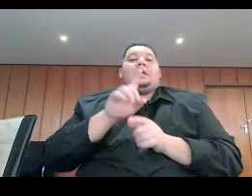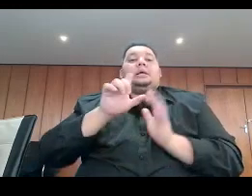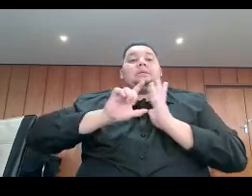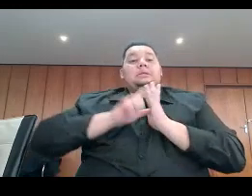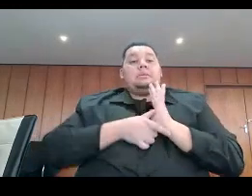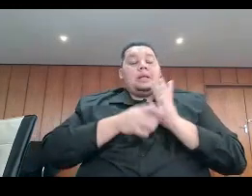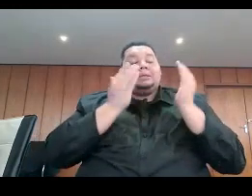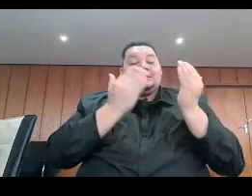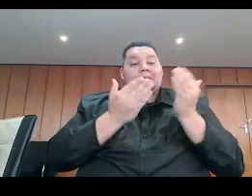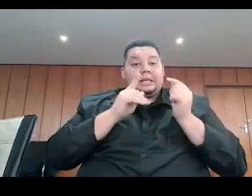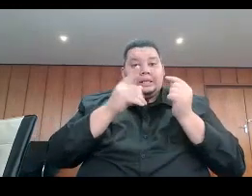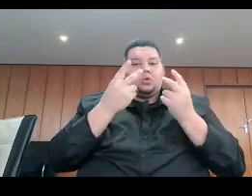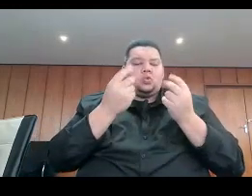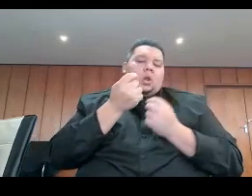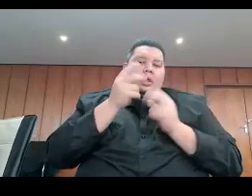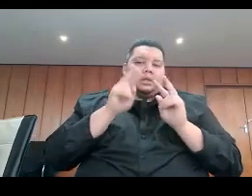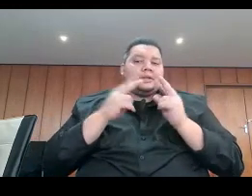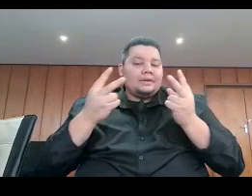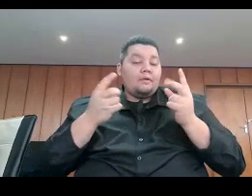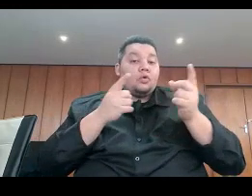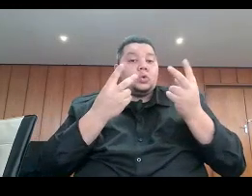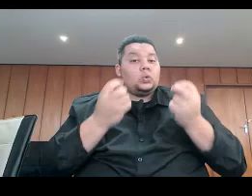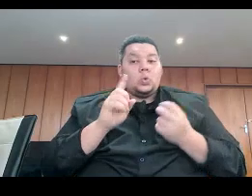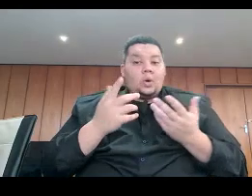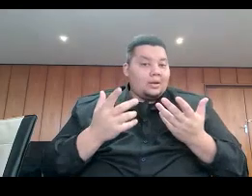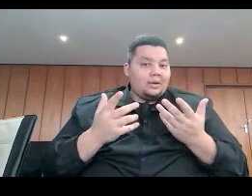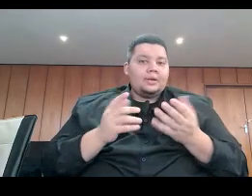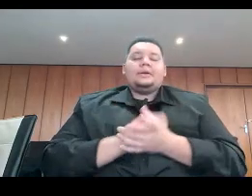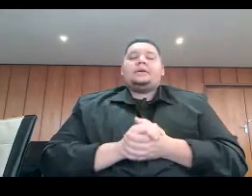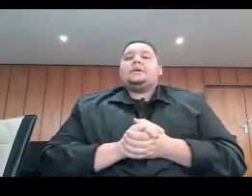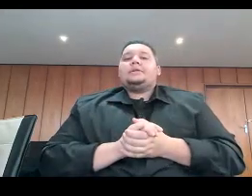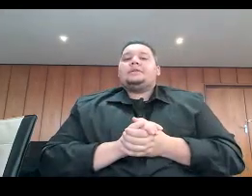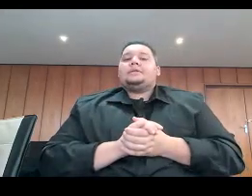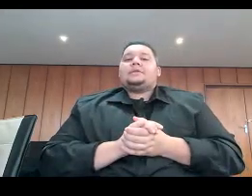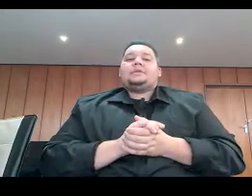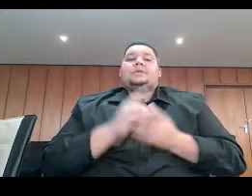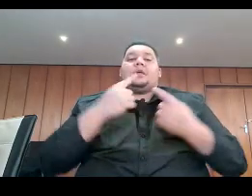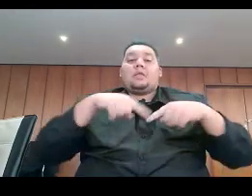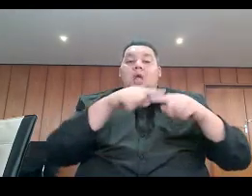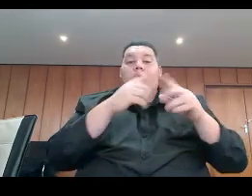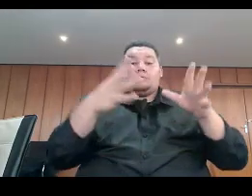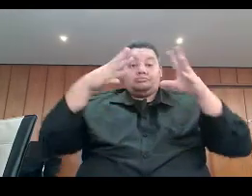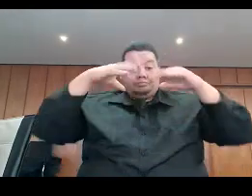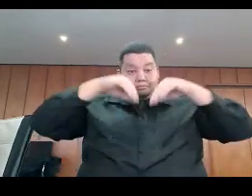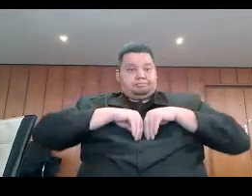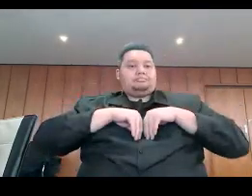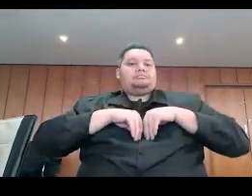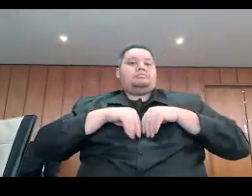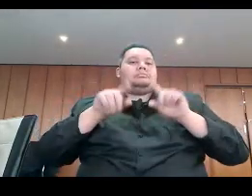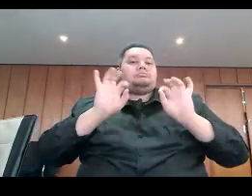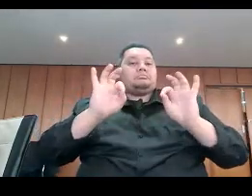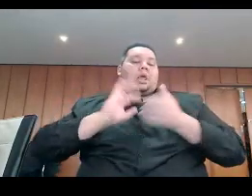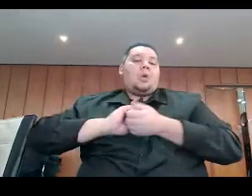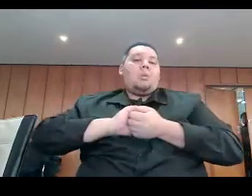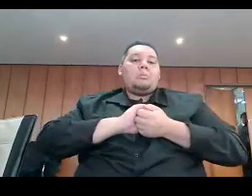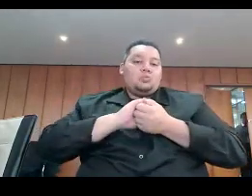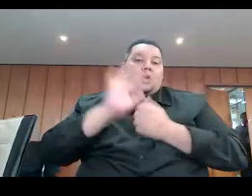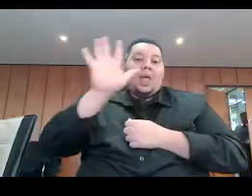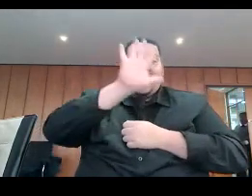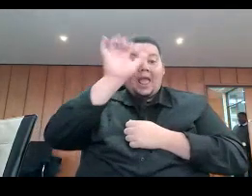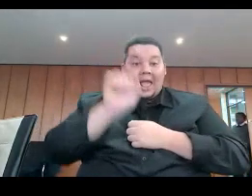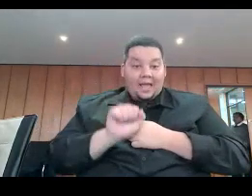studies did something different. What they did was adopt and is adopting and Ubuntu